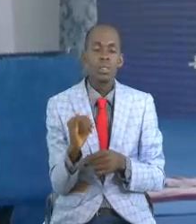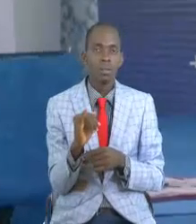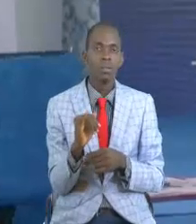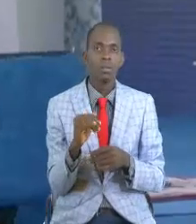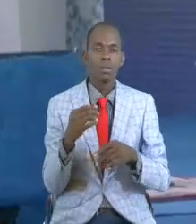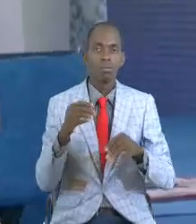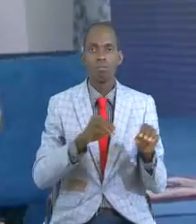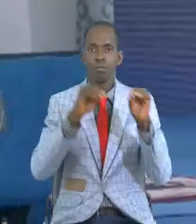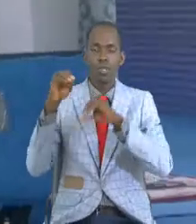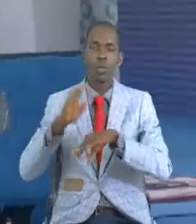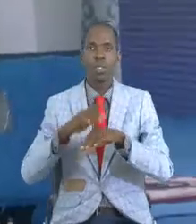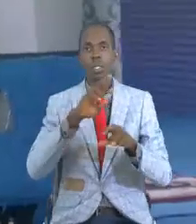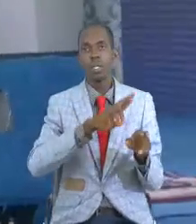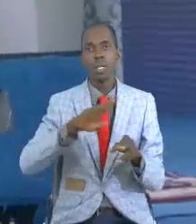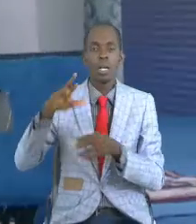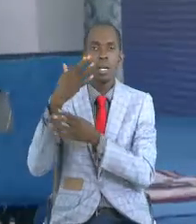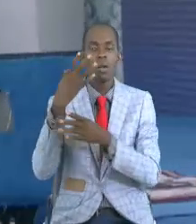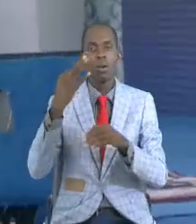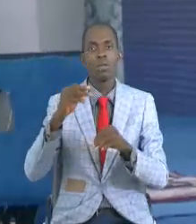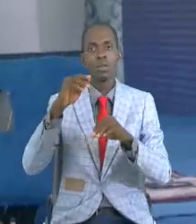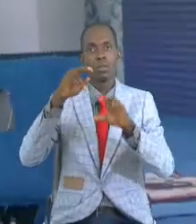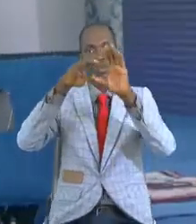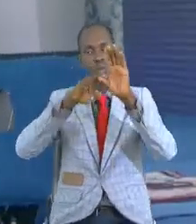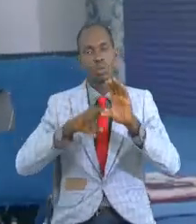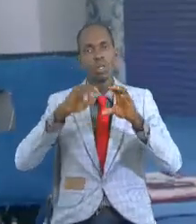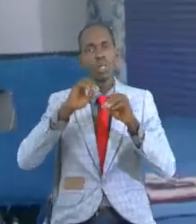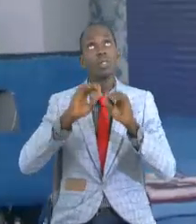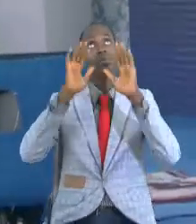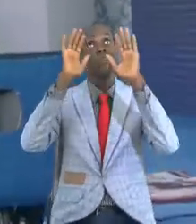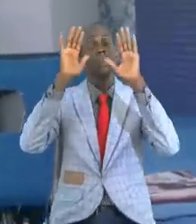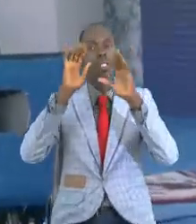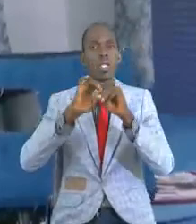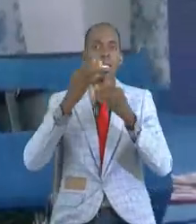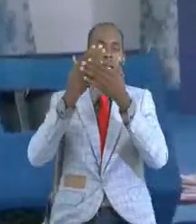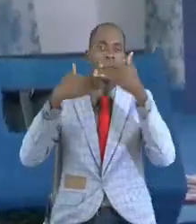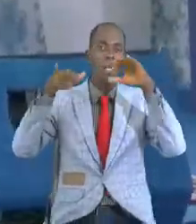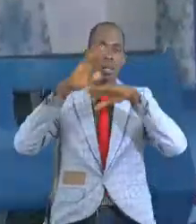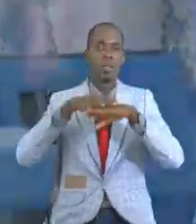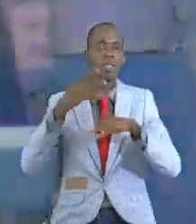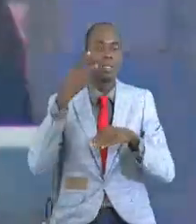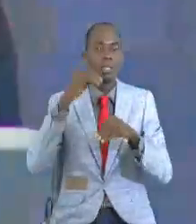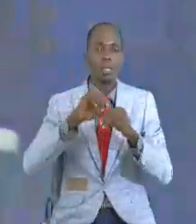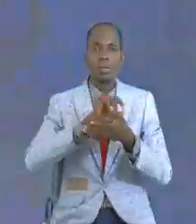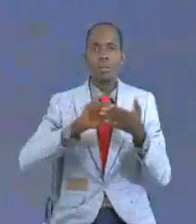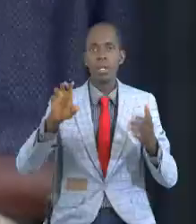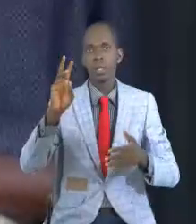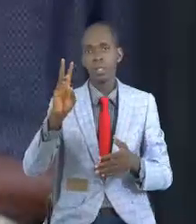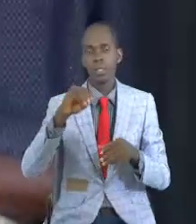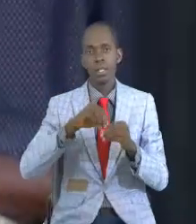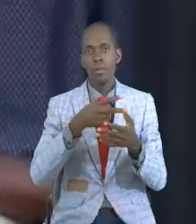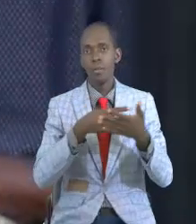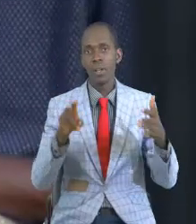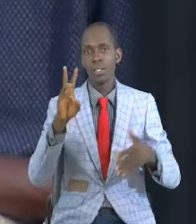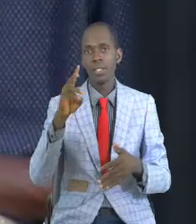the throne of the majesty in the heavens. And then we're looking at verse 6. Verse 6 tells us,